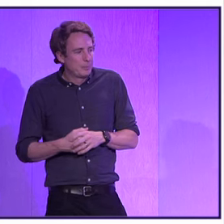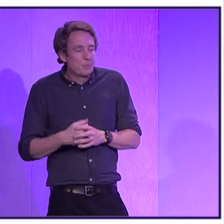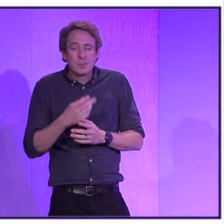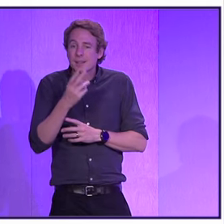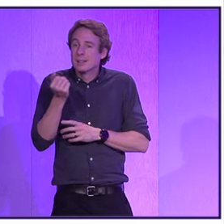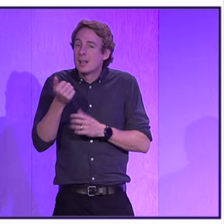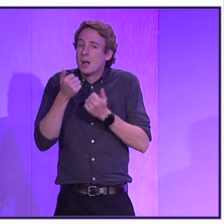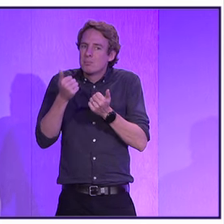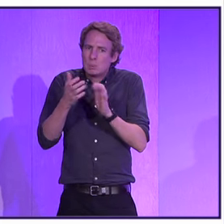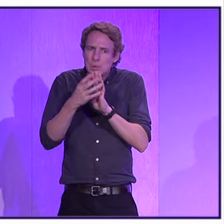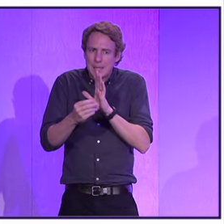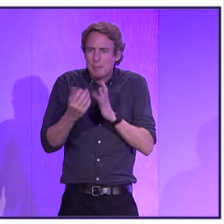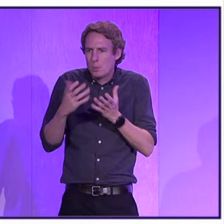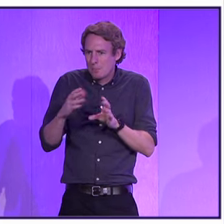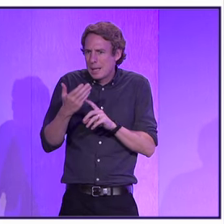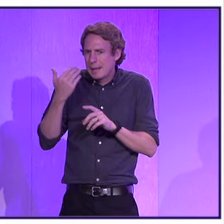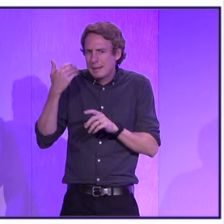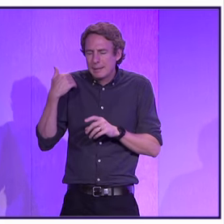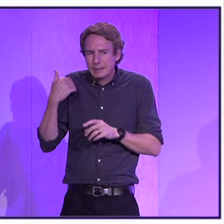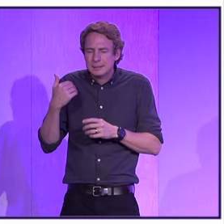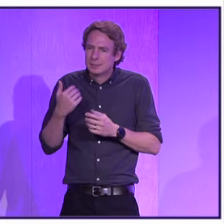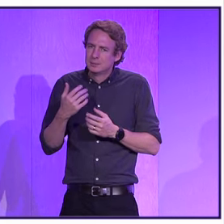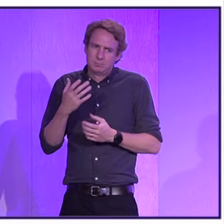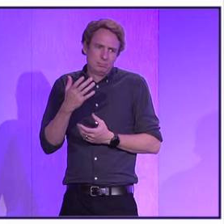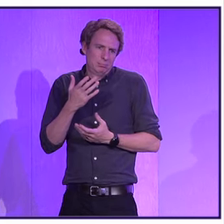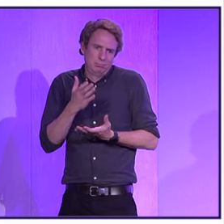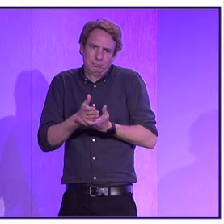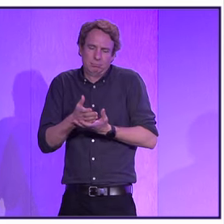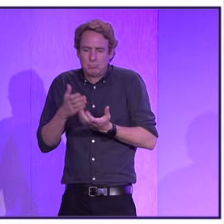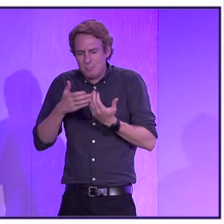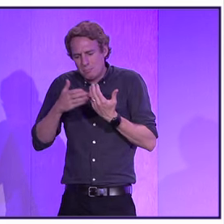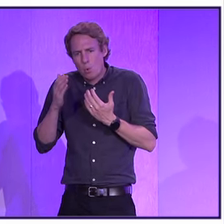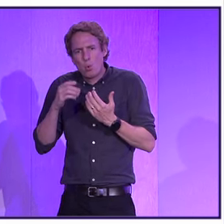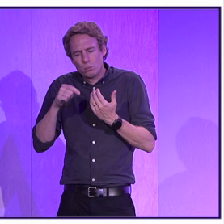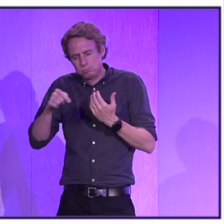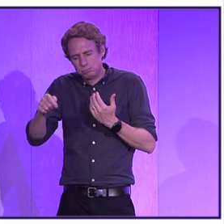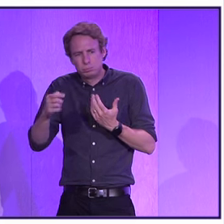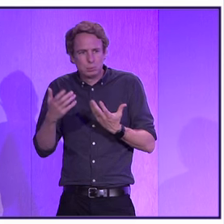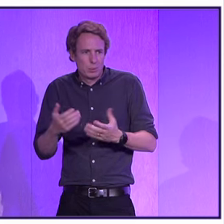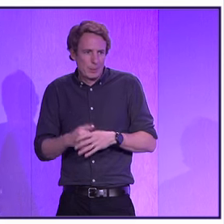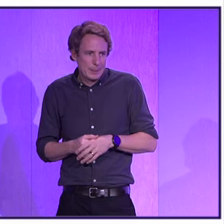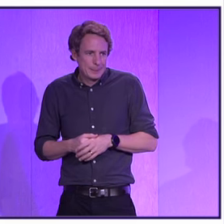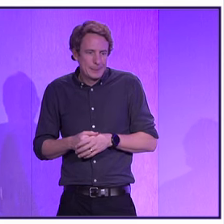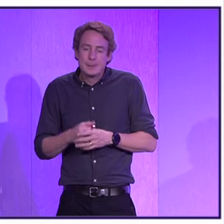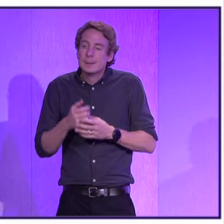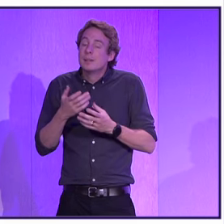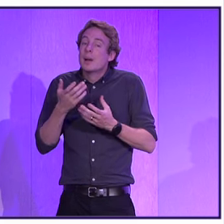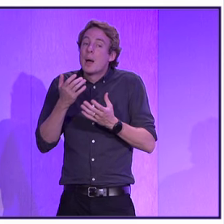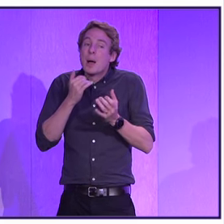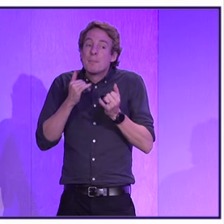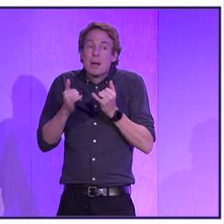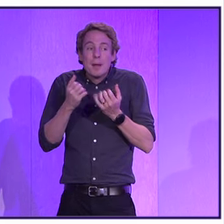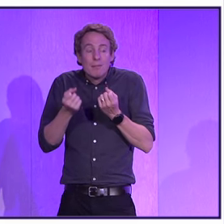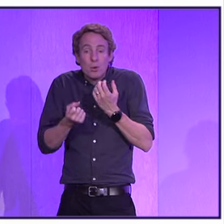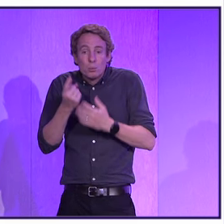we've already had some great examples already today, and I'm sure there's going to be more to come. And yeah, if you do get a chance and you want